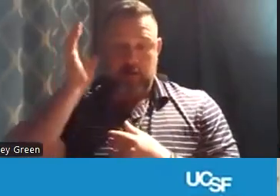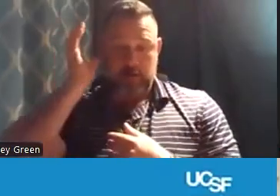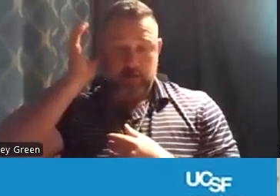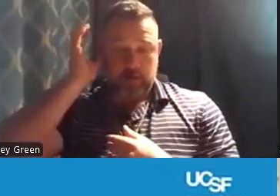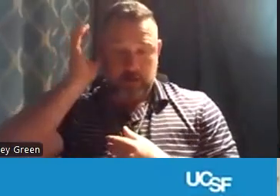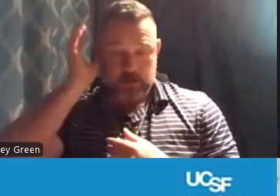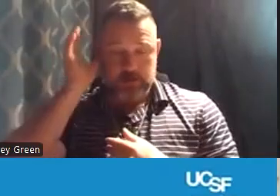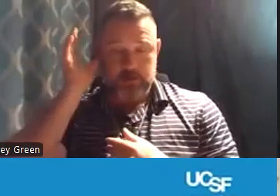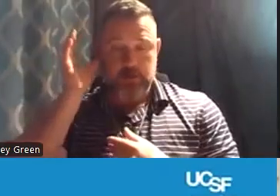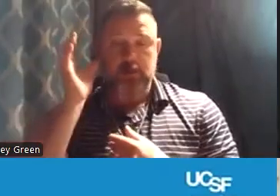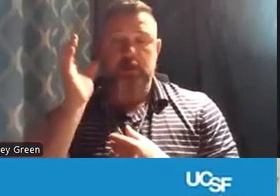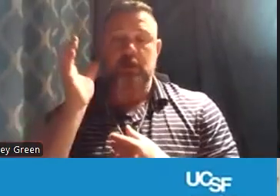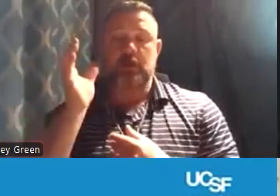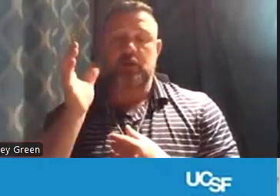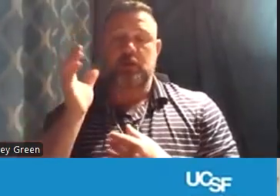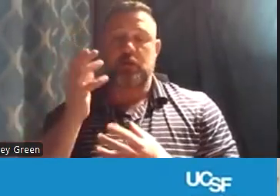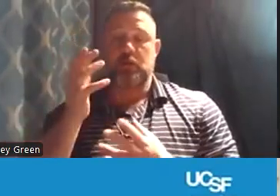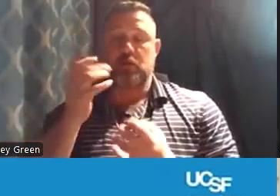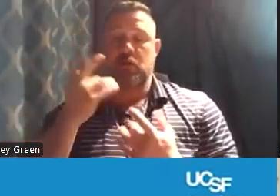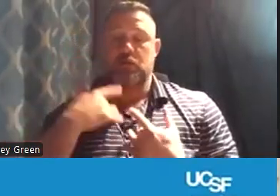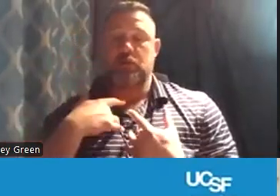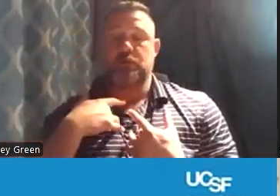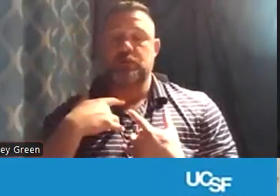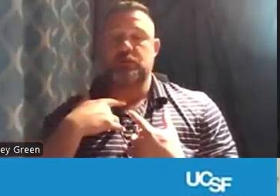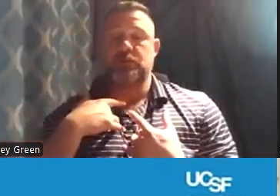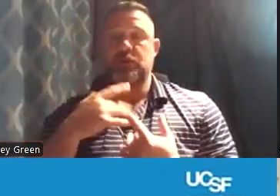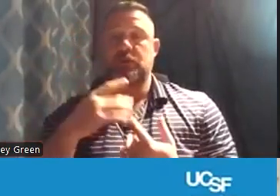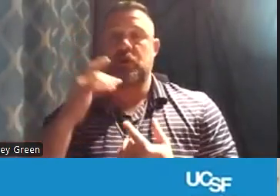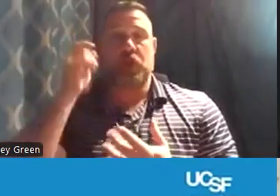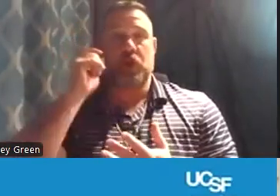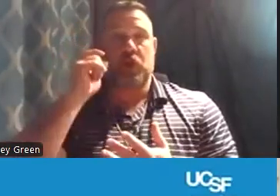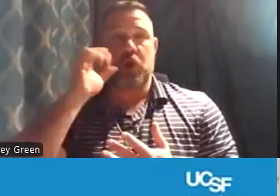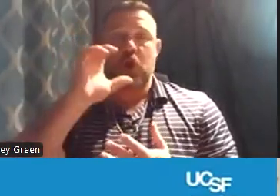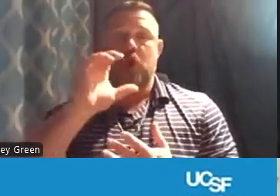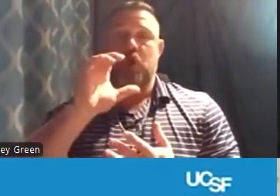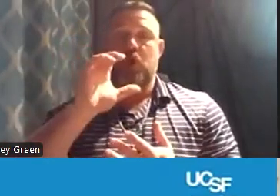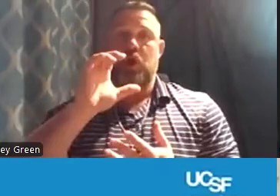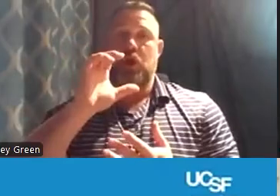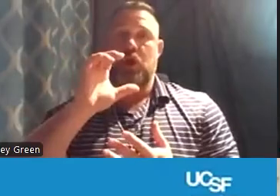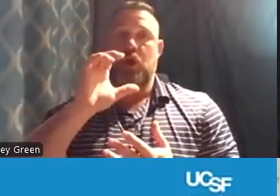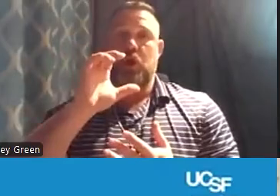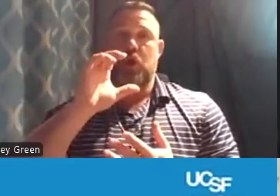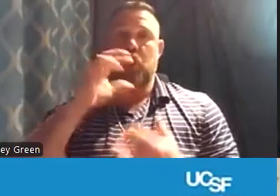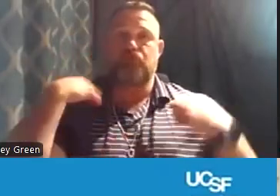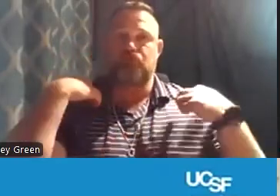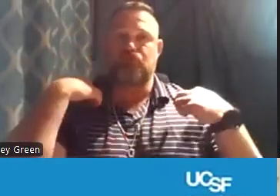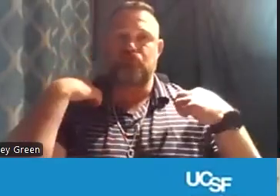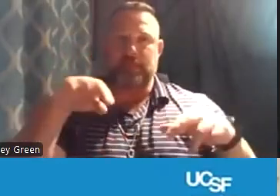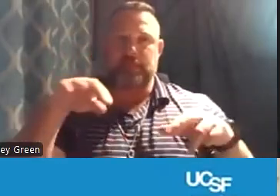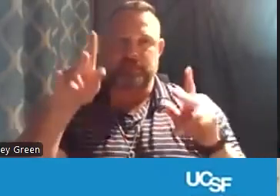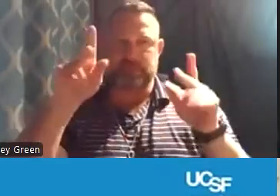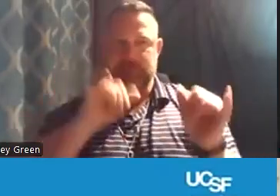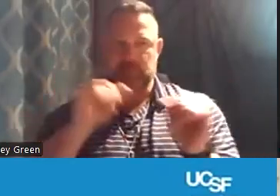if we wanted to consider perhaps clergy persons, because I believe that for many